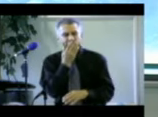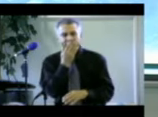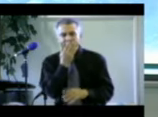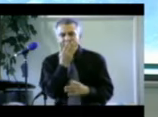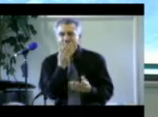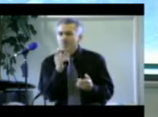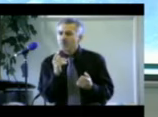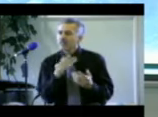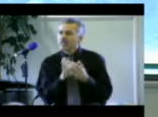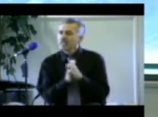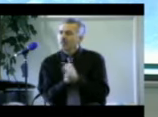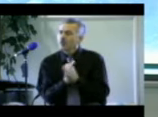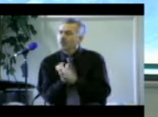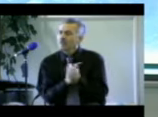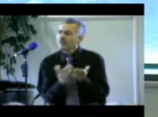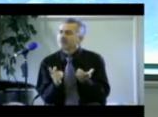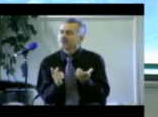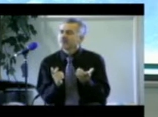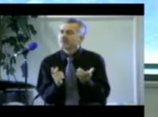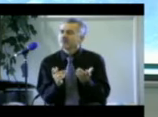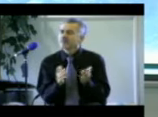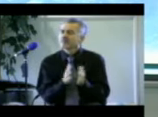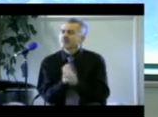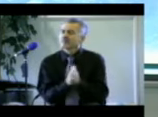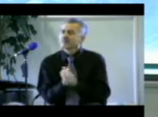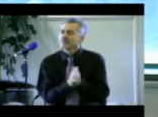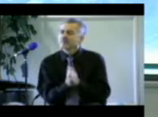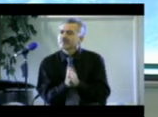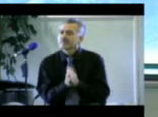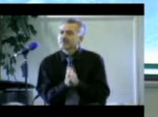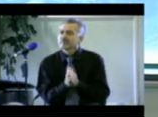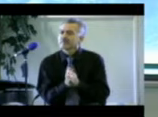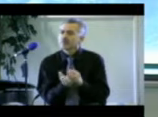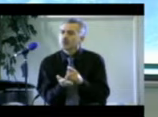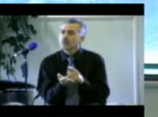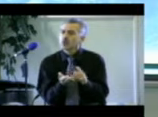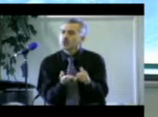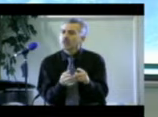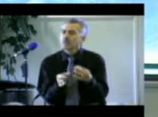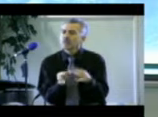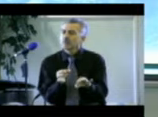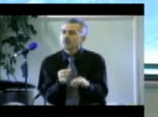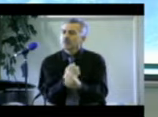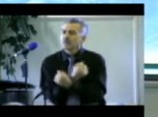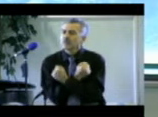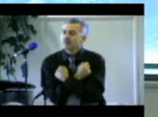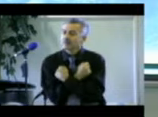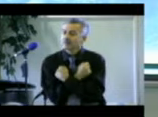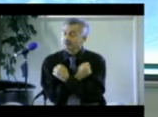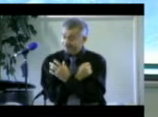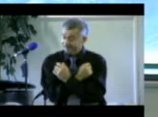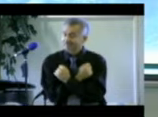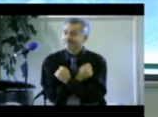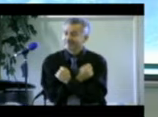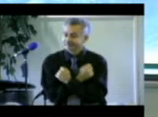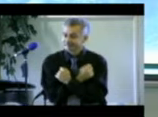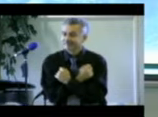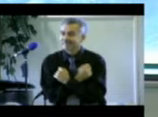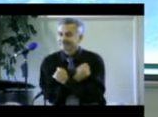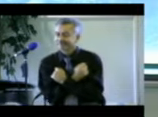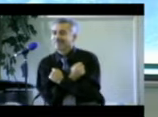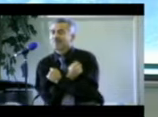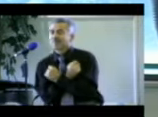motive there? The motive is pure and simple love. What is the